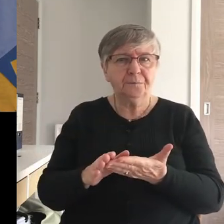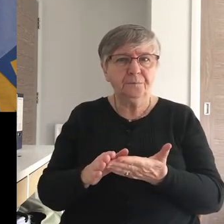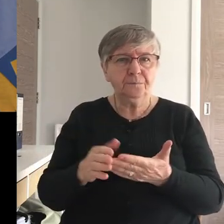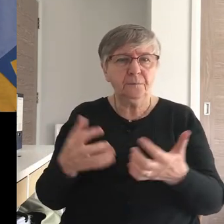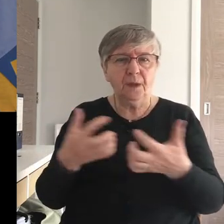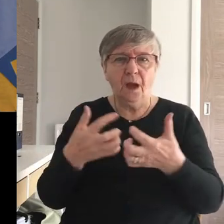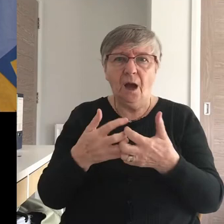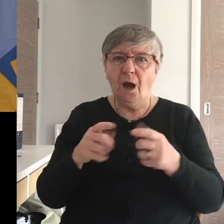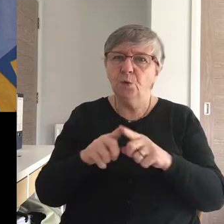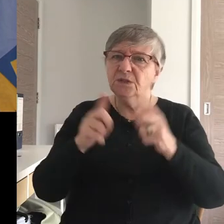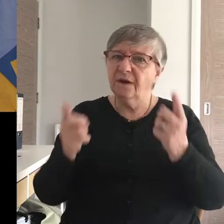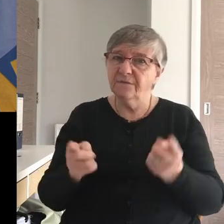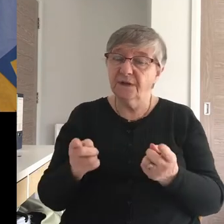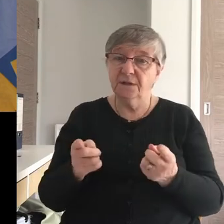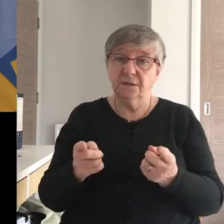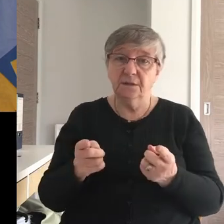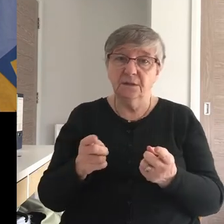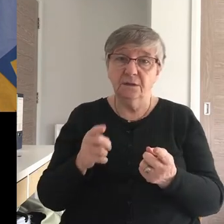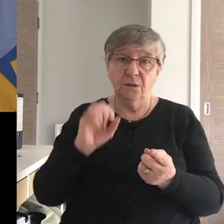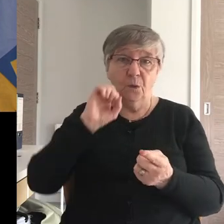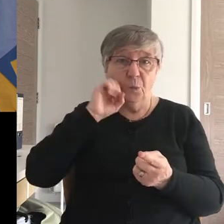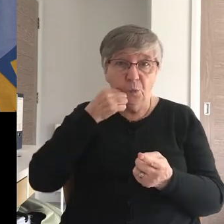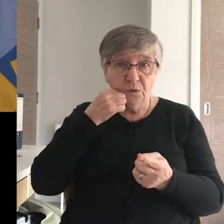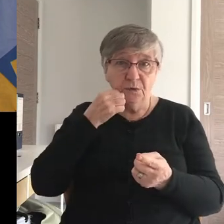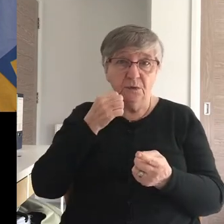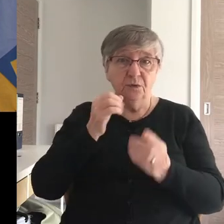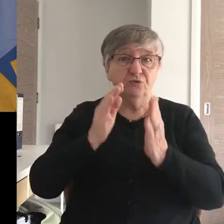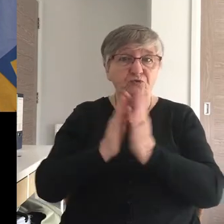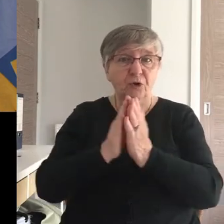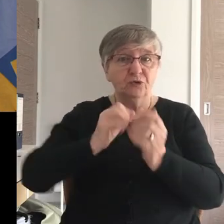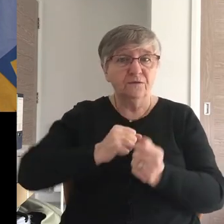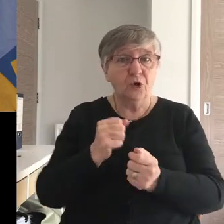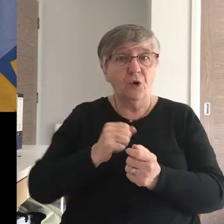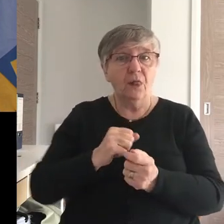How different would the Church of Scotland be